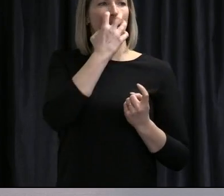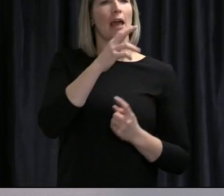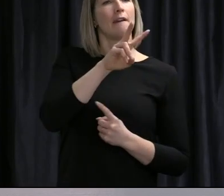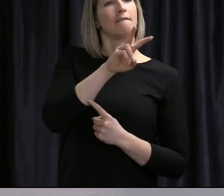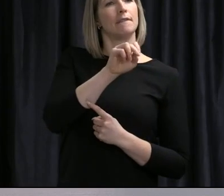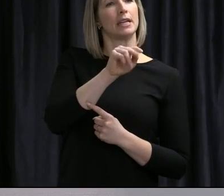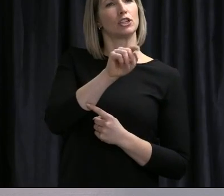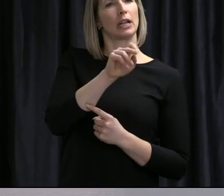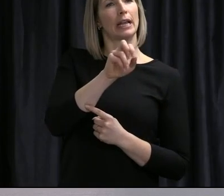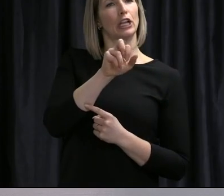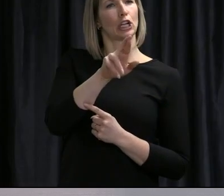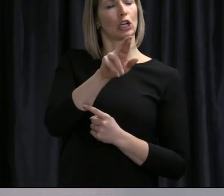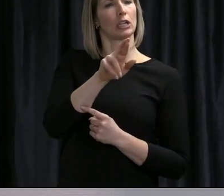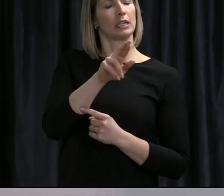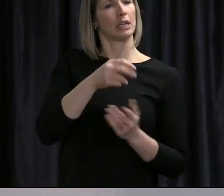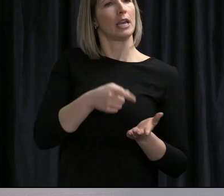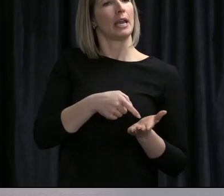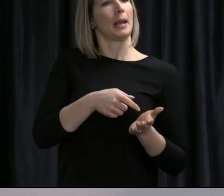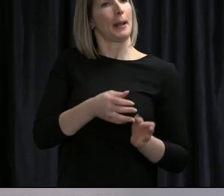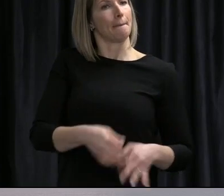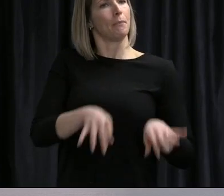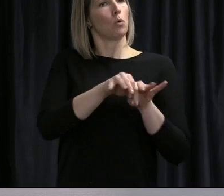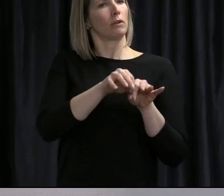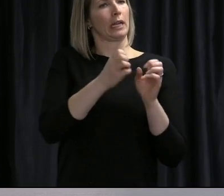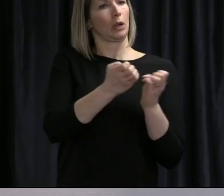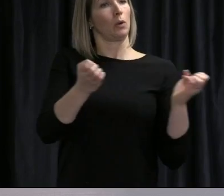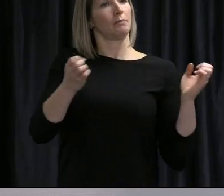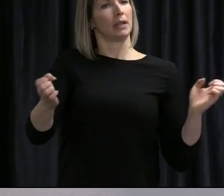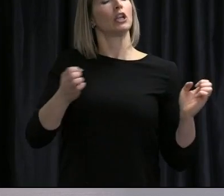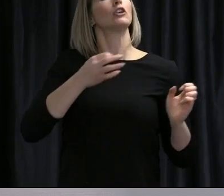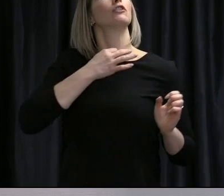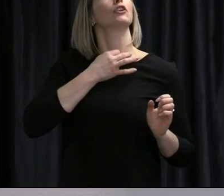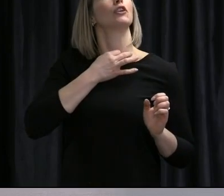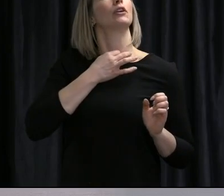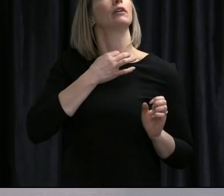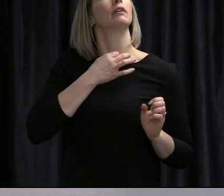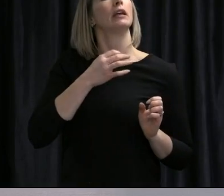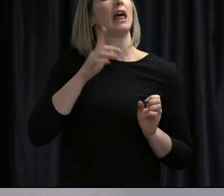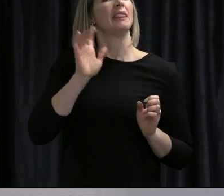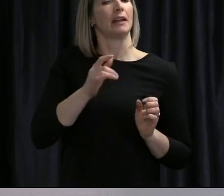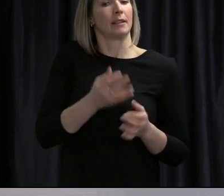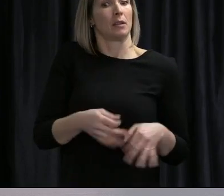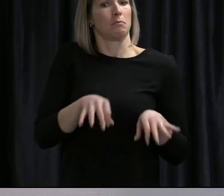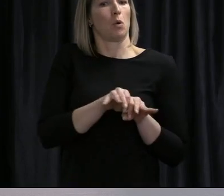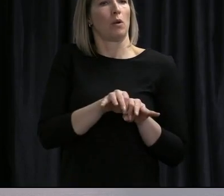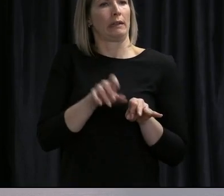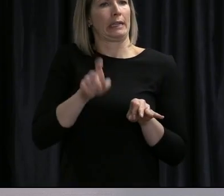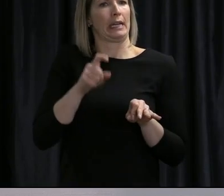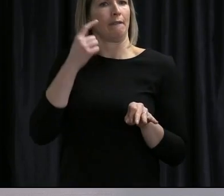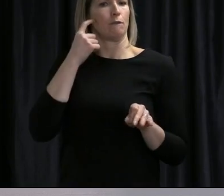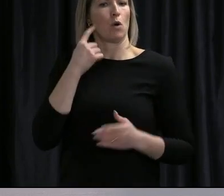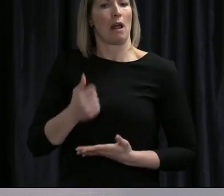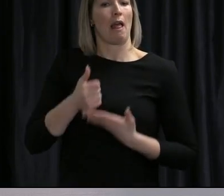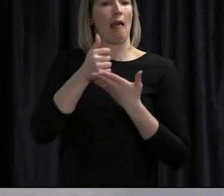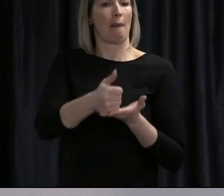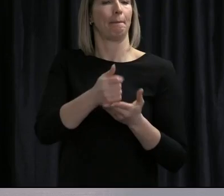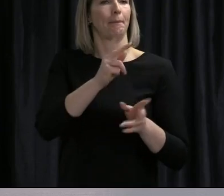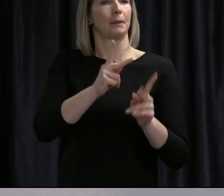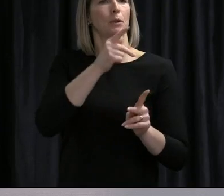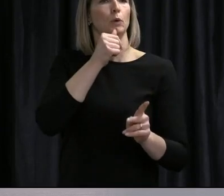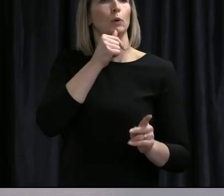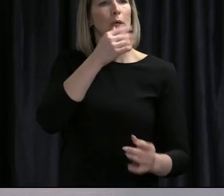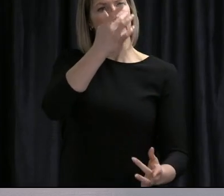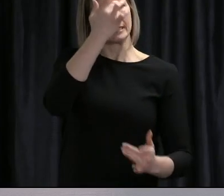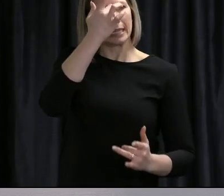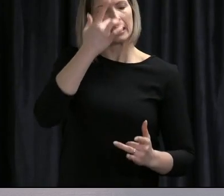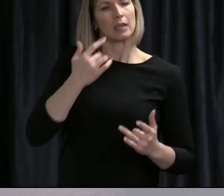where the system gets strained. What's being done in order to add to our supply of ventilators in case we get to the point where we have large numbers of people who need